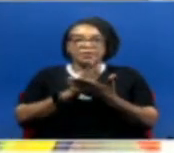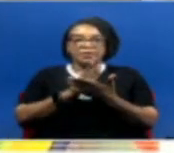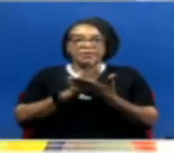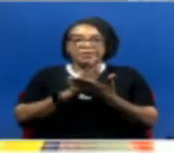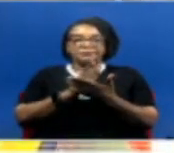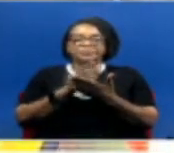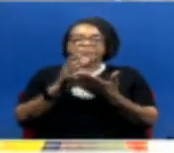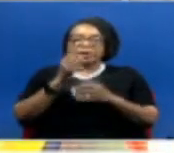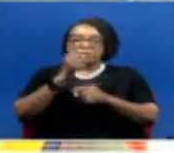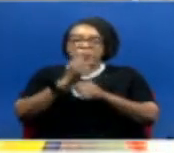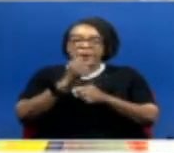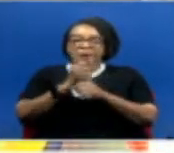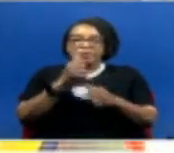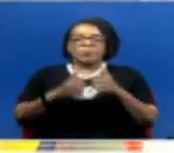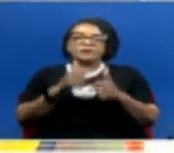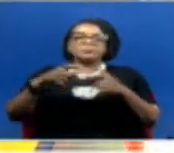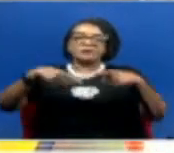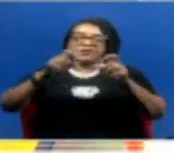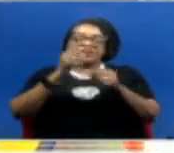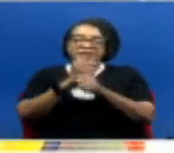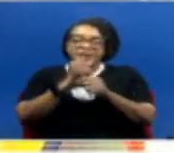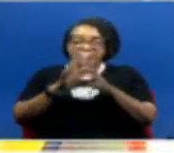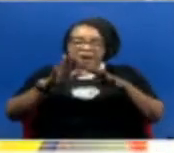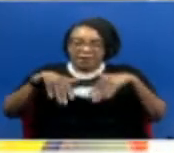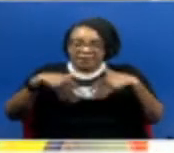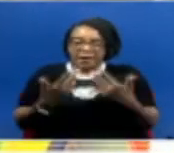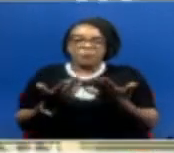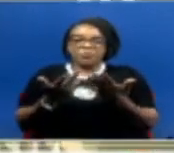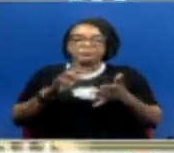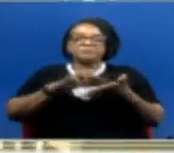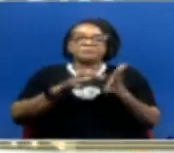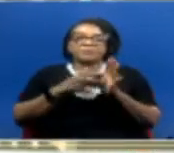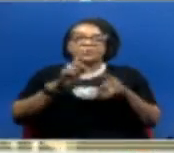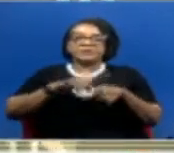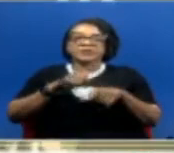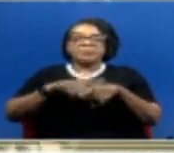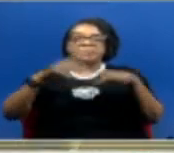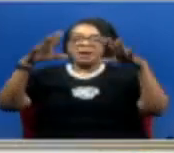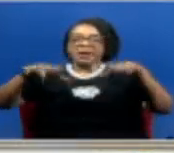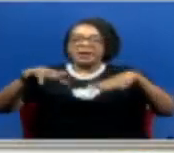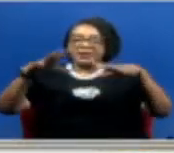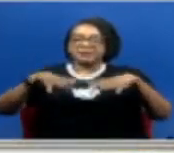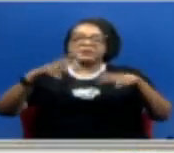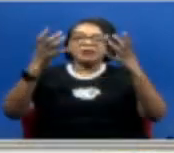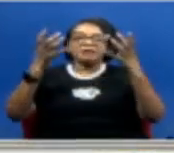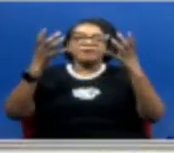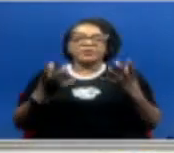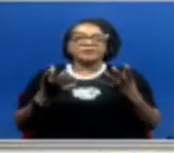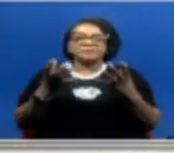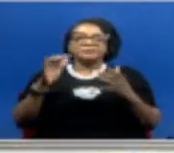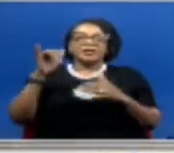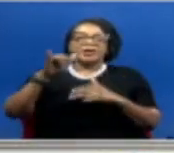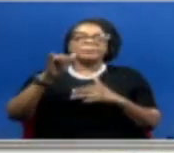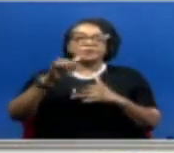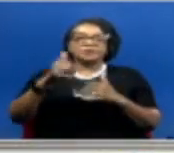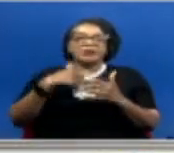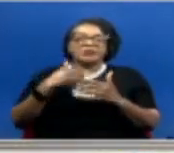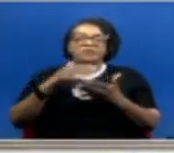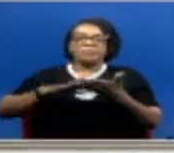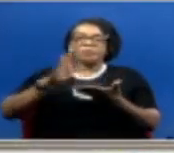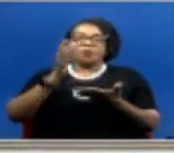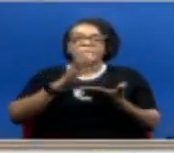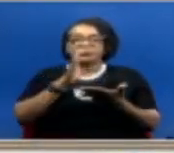kazi ilifanywa aje mpaka kwamba ikinyesha zaidi ile airport inavuja. Na kwa sababu